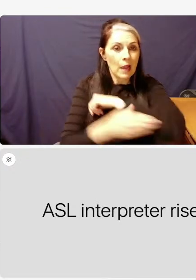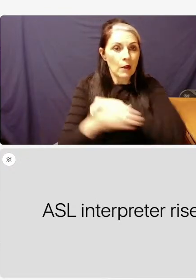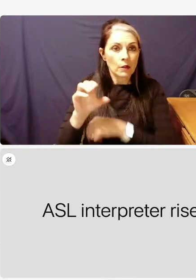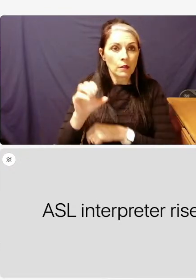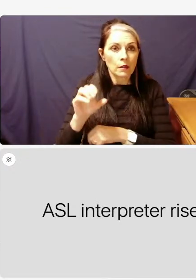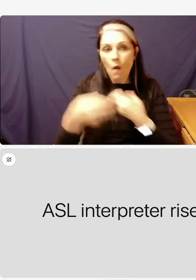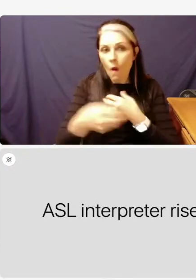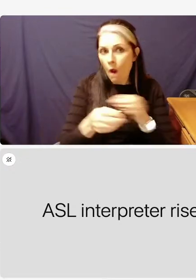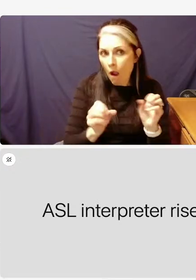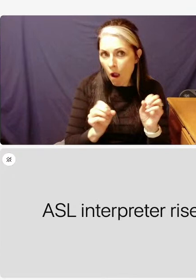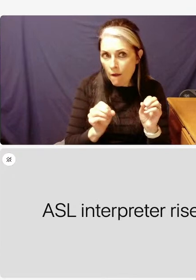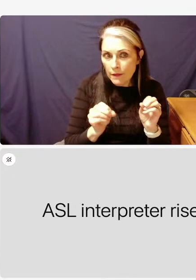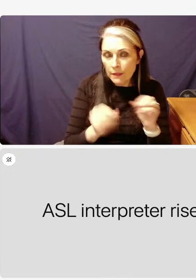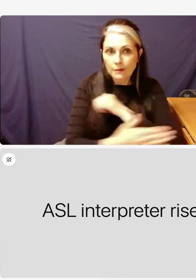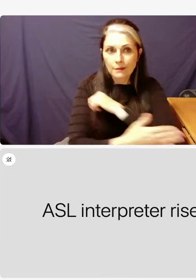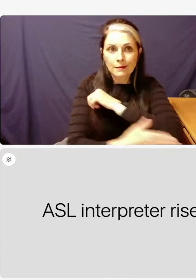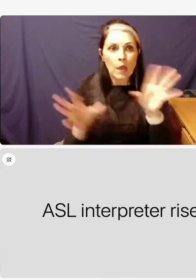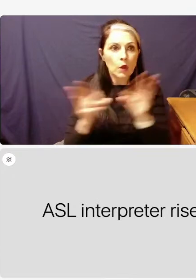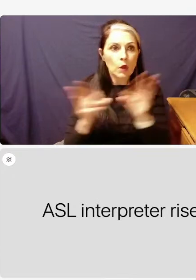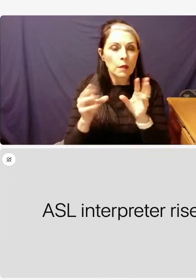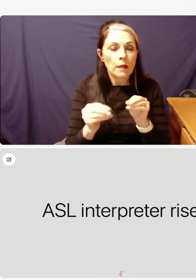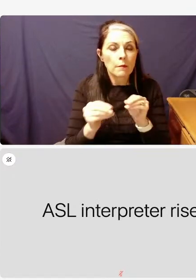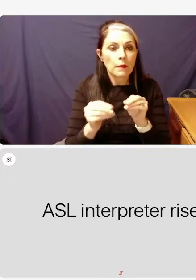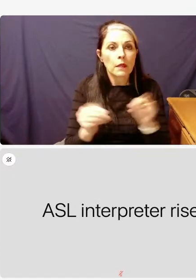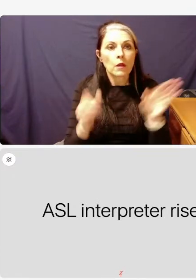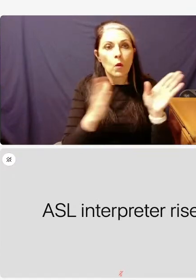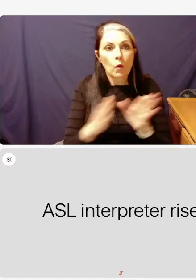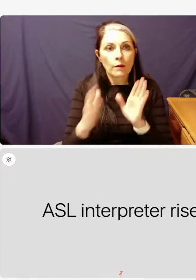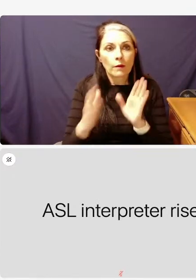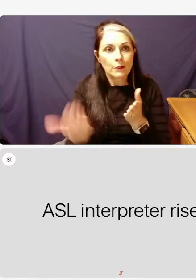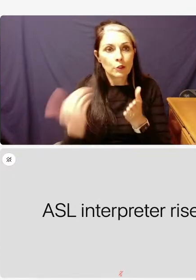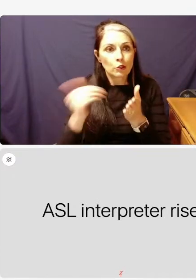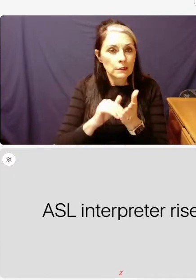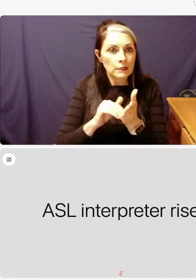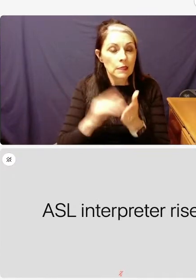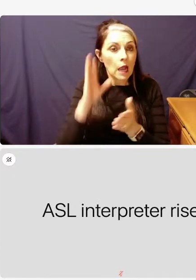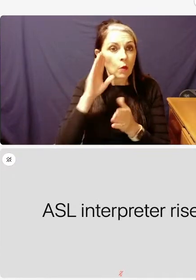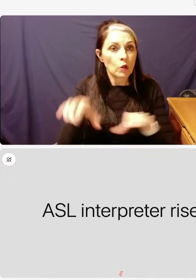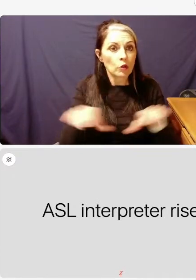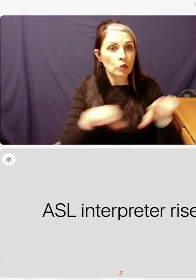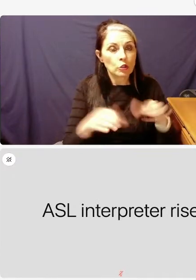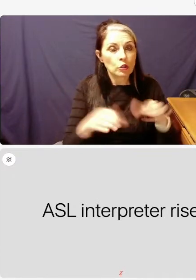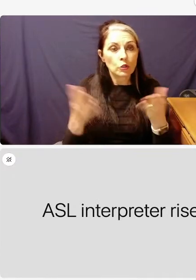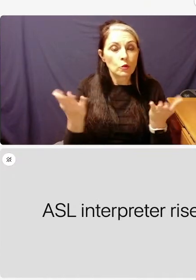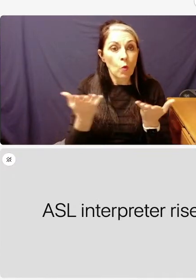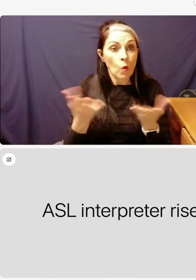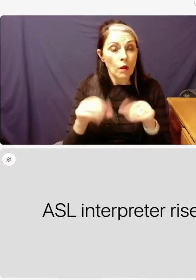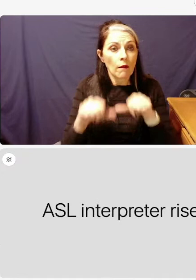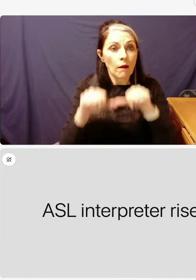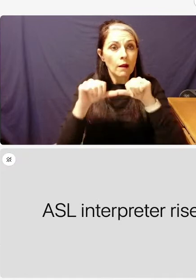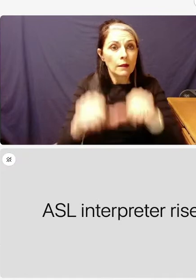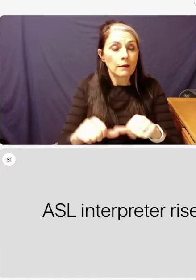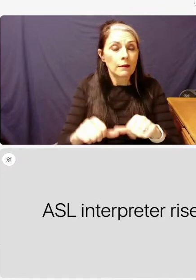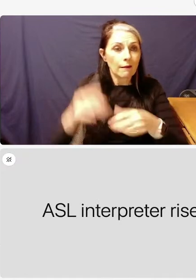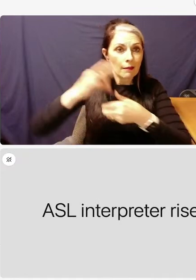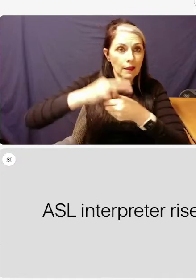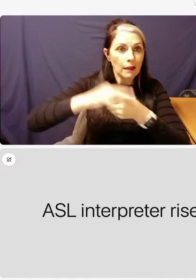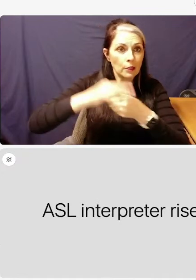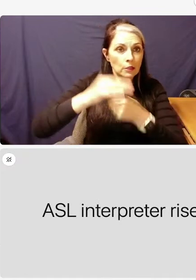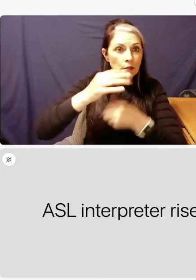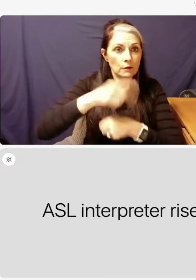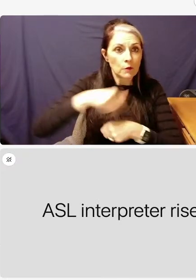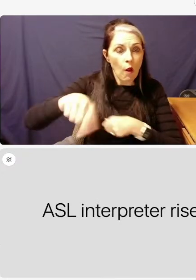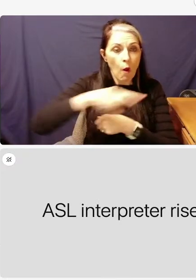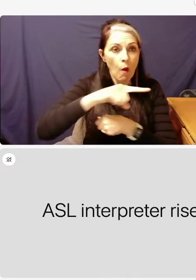so uh what i will do is i'll go and conduct the election if you will of all of those appointments including the selection of